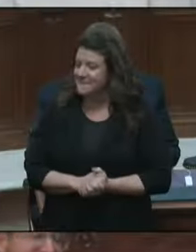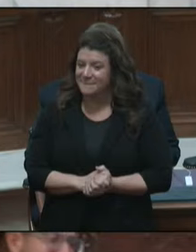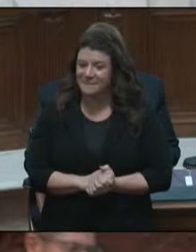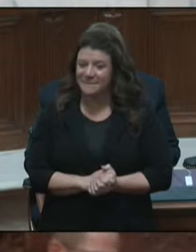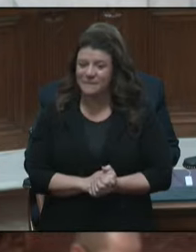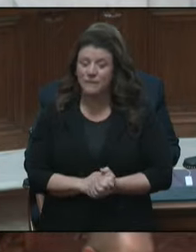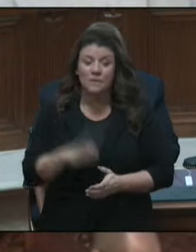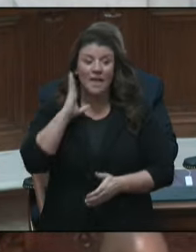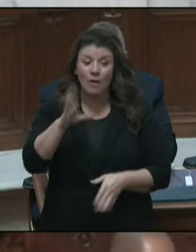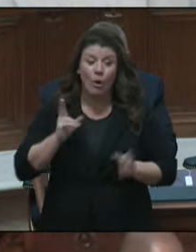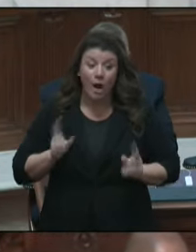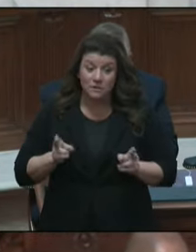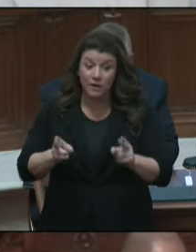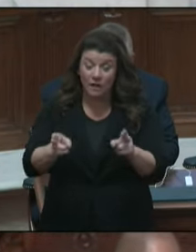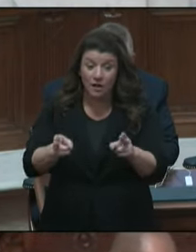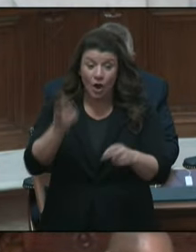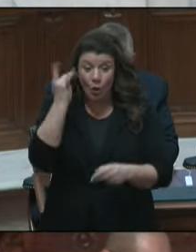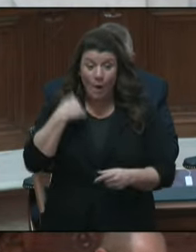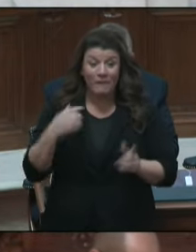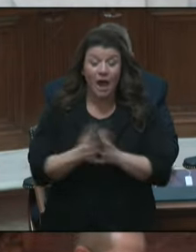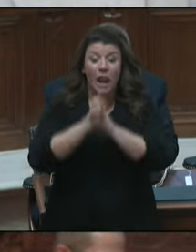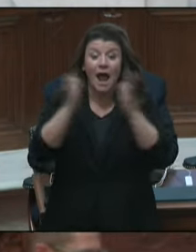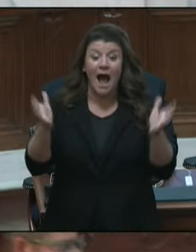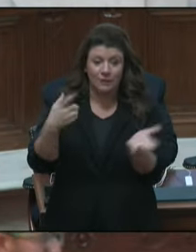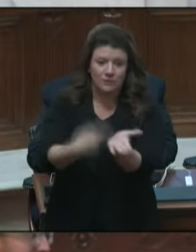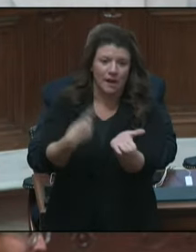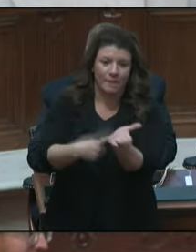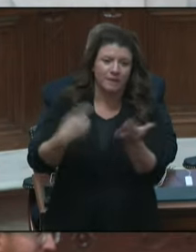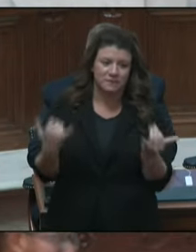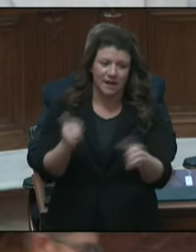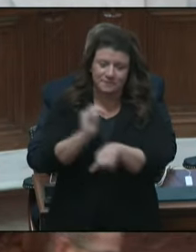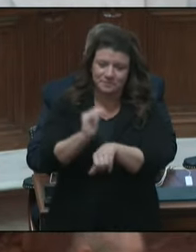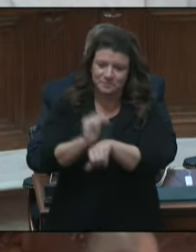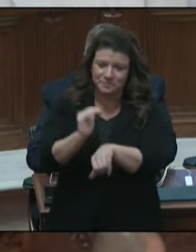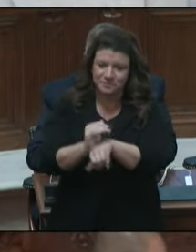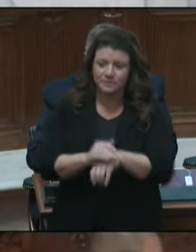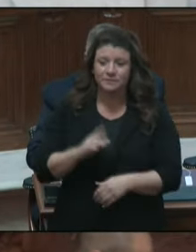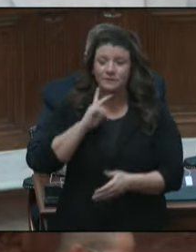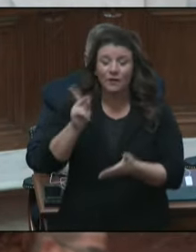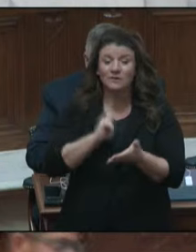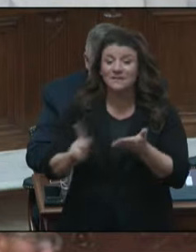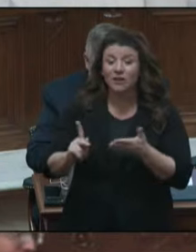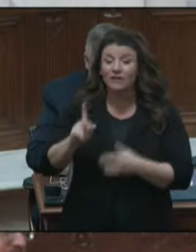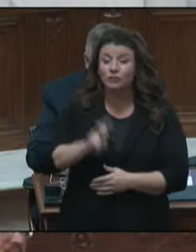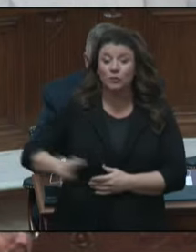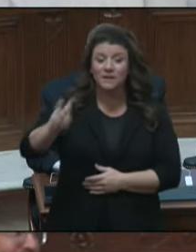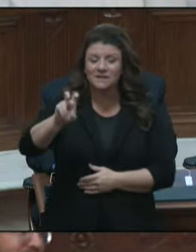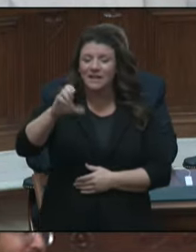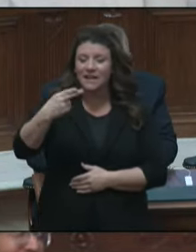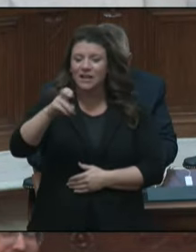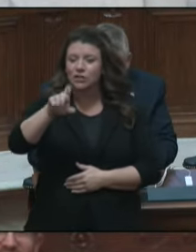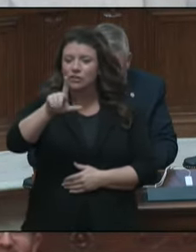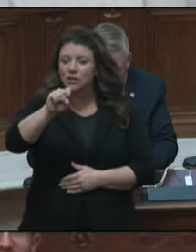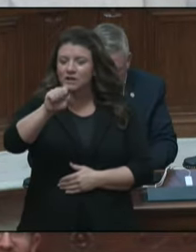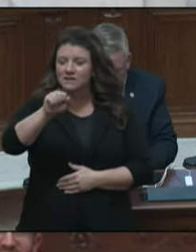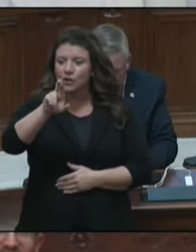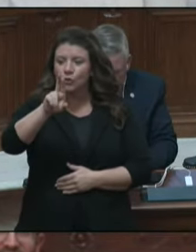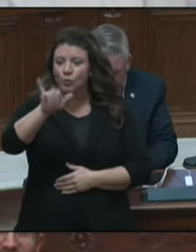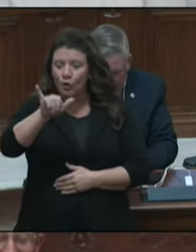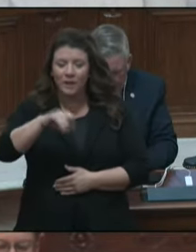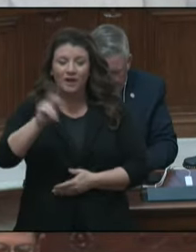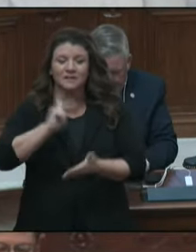I'm going to hustle along here because we've got a lot to talk about tonight. Our Secretary of Tourism, Chelsea Ruby.